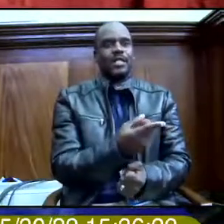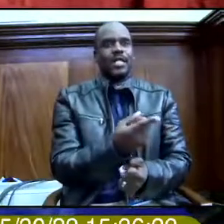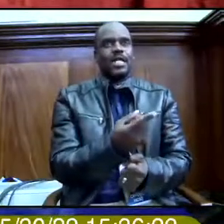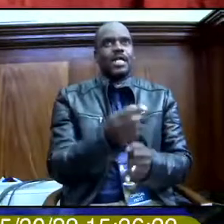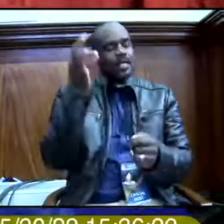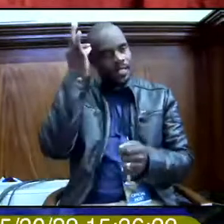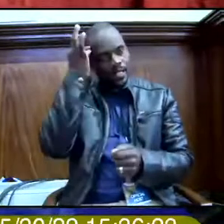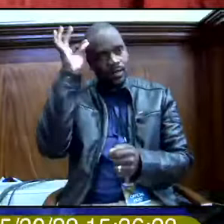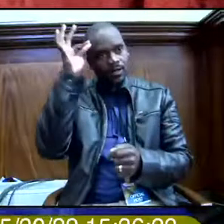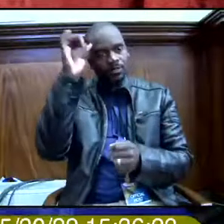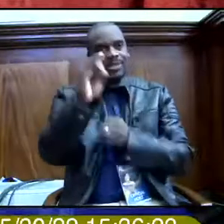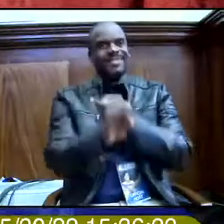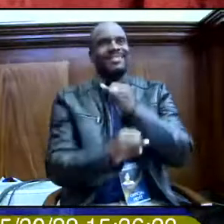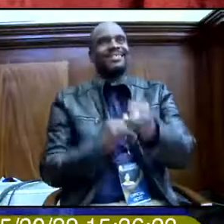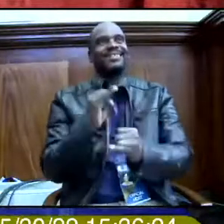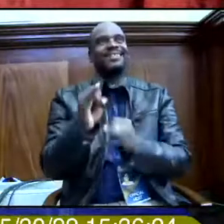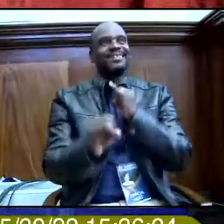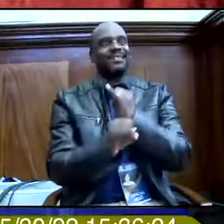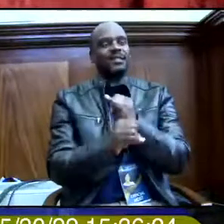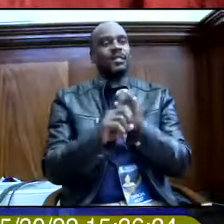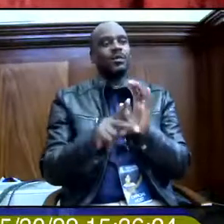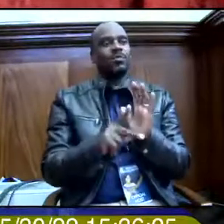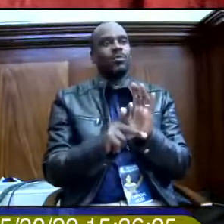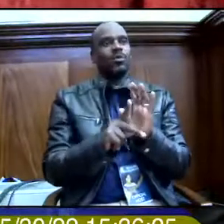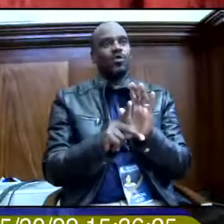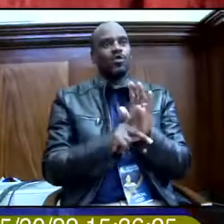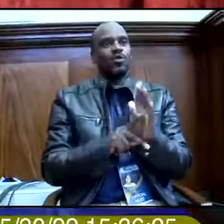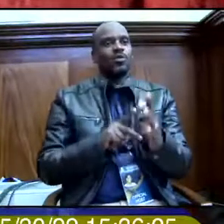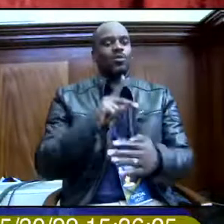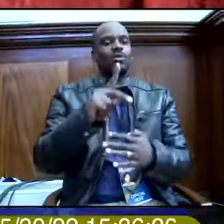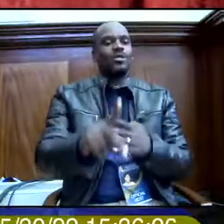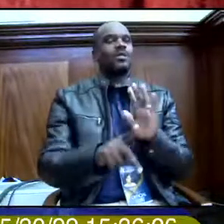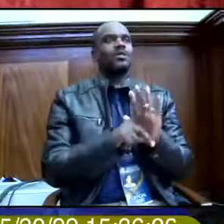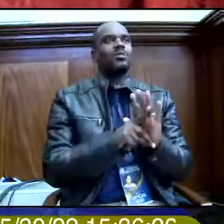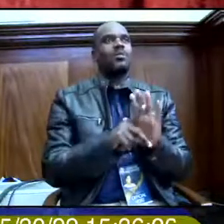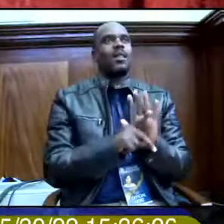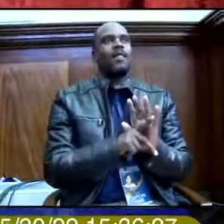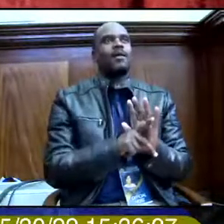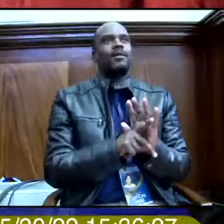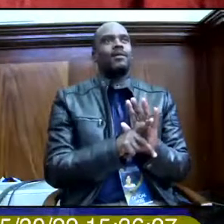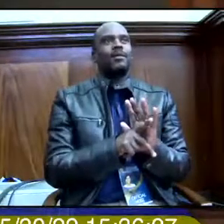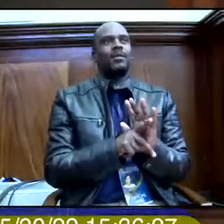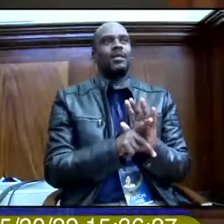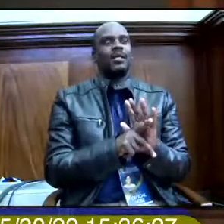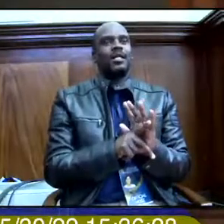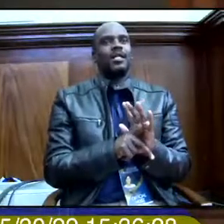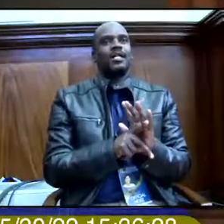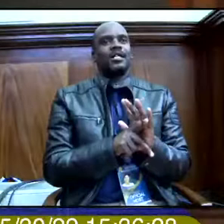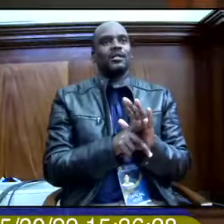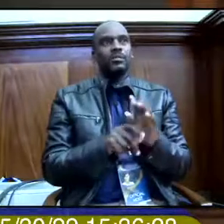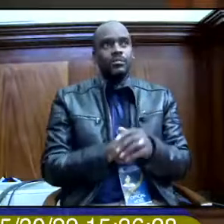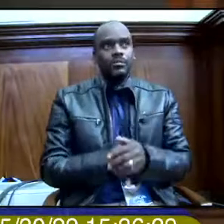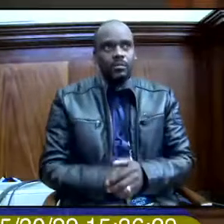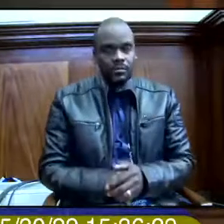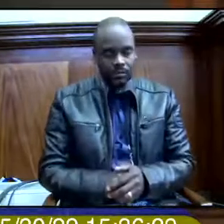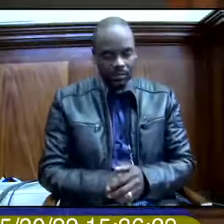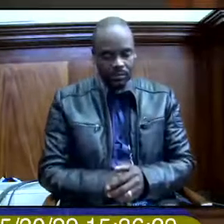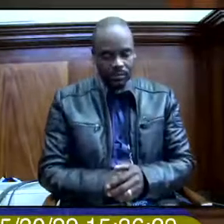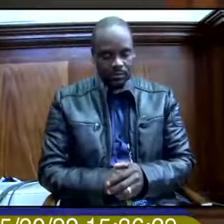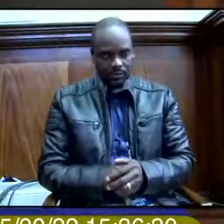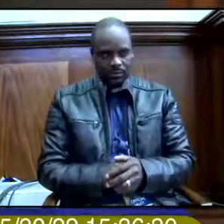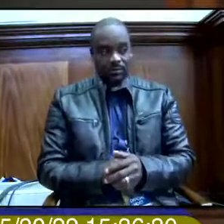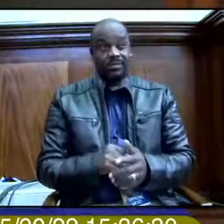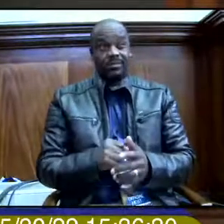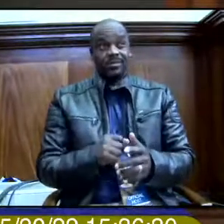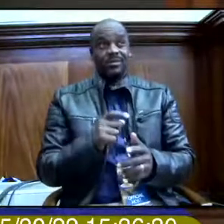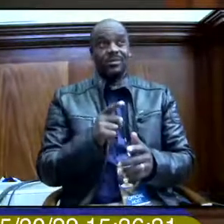government's industrial policy action plan through a more vigorous and aggressive approach to